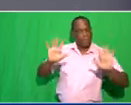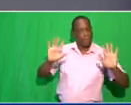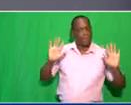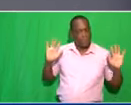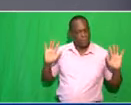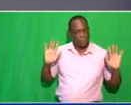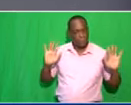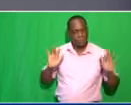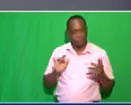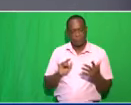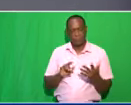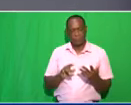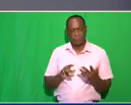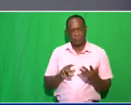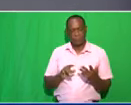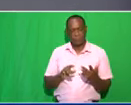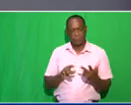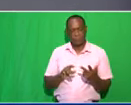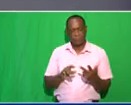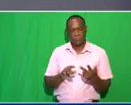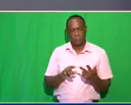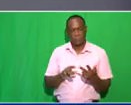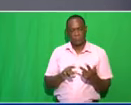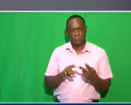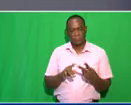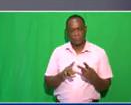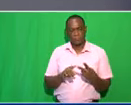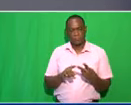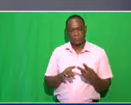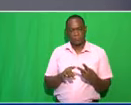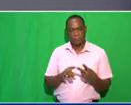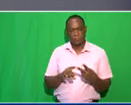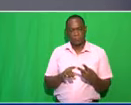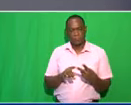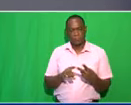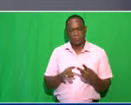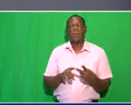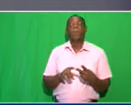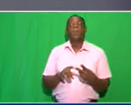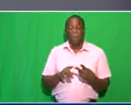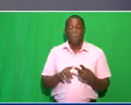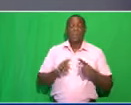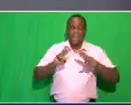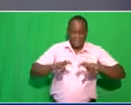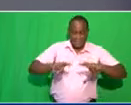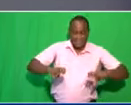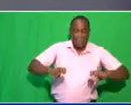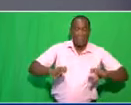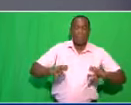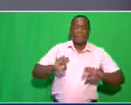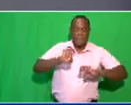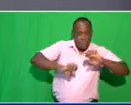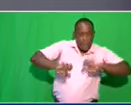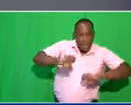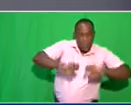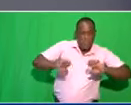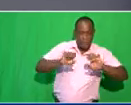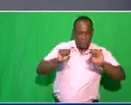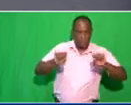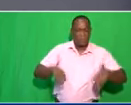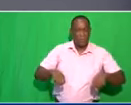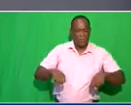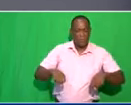Secondly, re-examine the current assessment method and curriculum to identify the areas